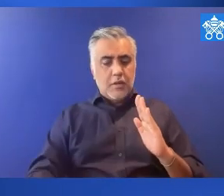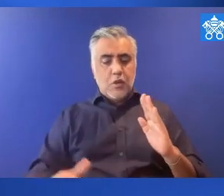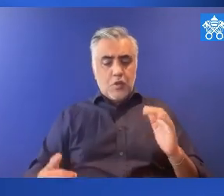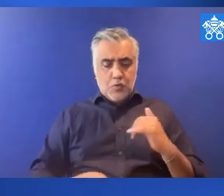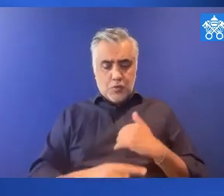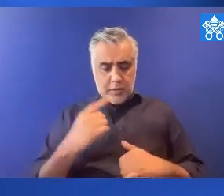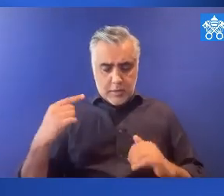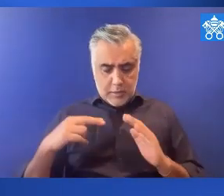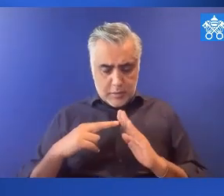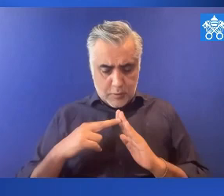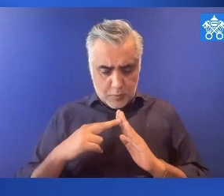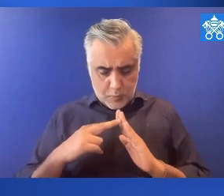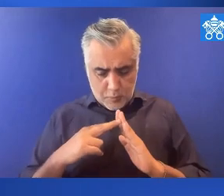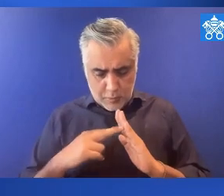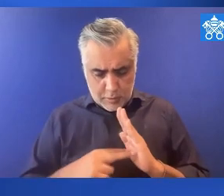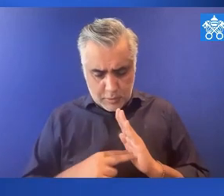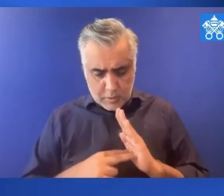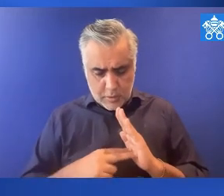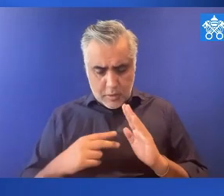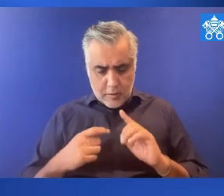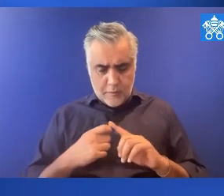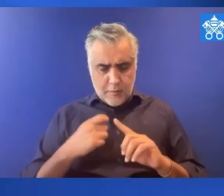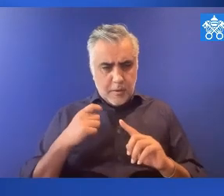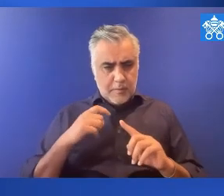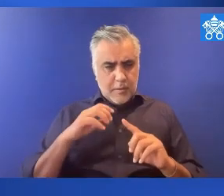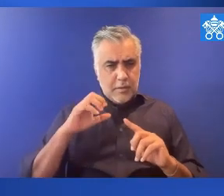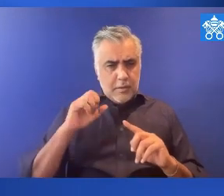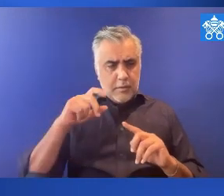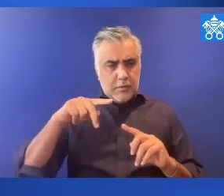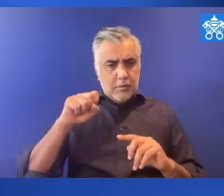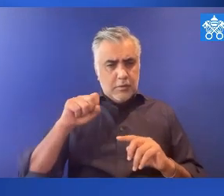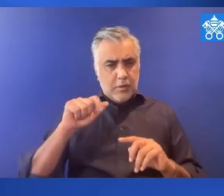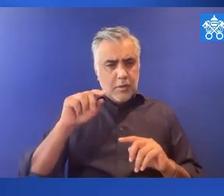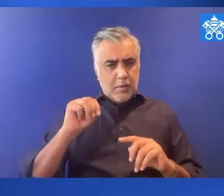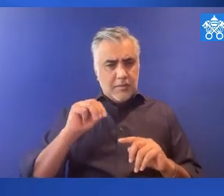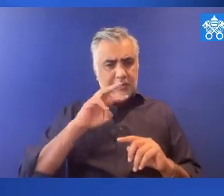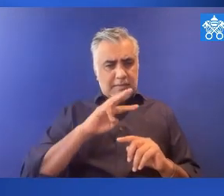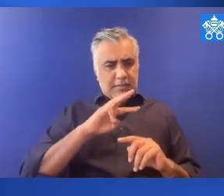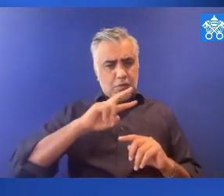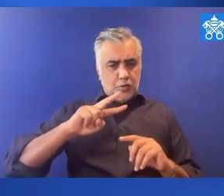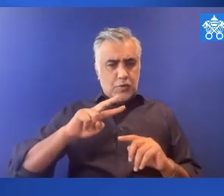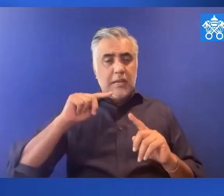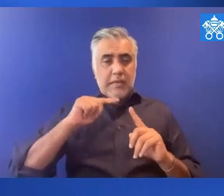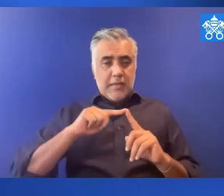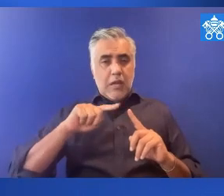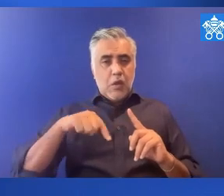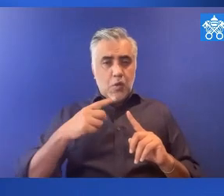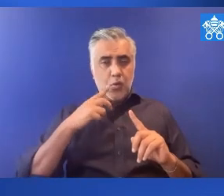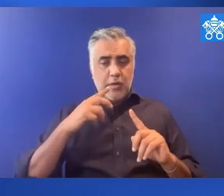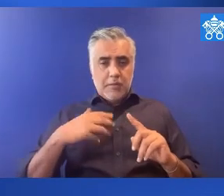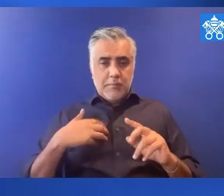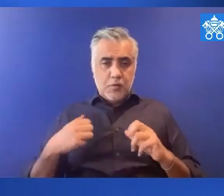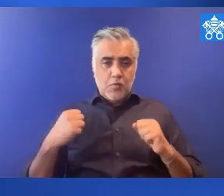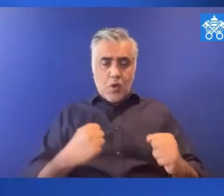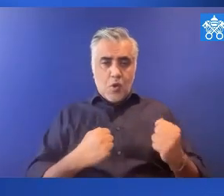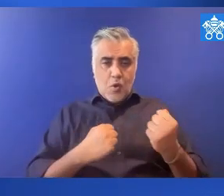the scripture reading. Today, the scripture reading is coming from Psalm 62. He